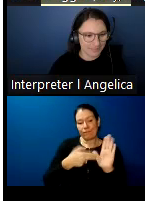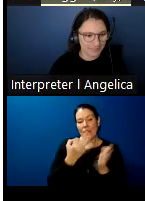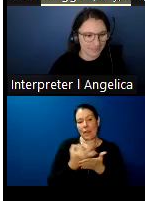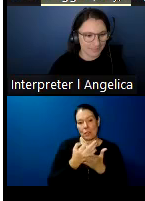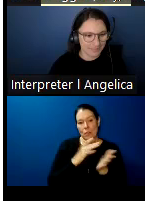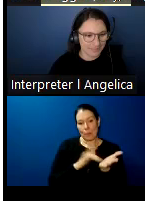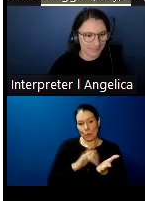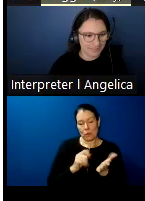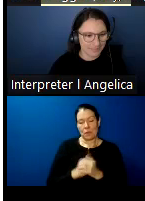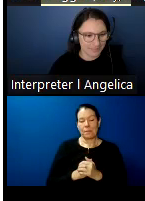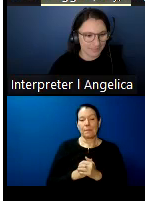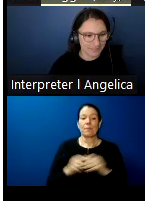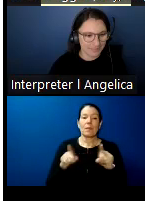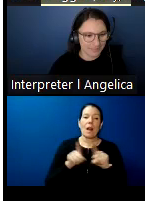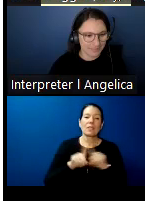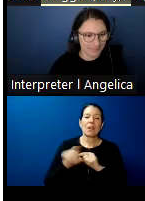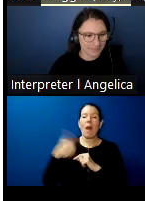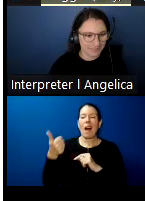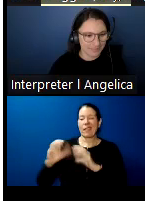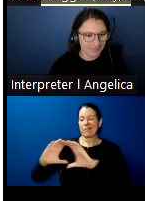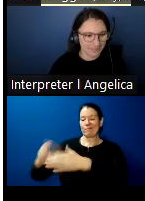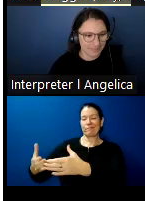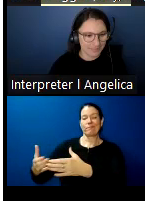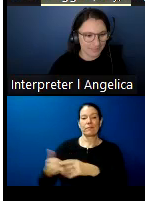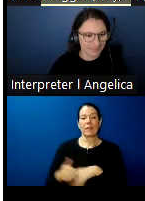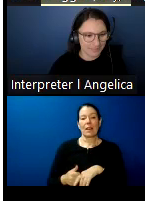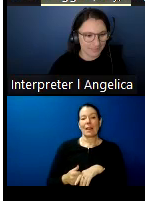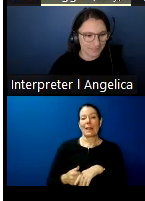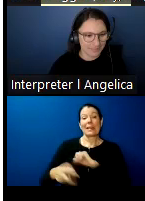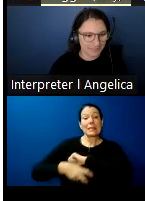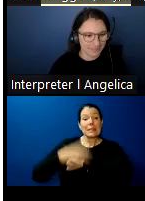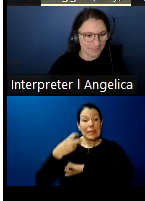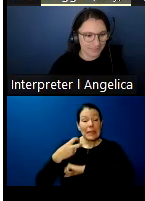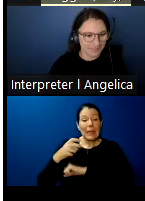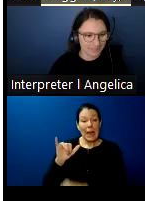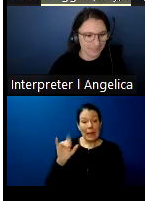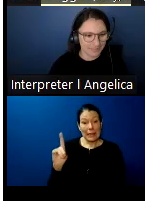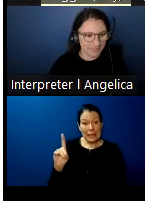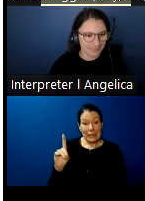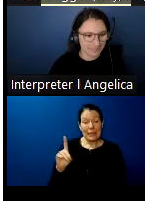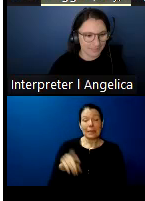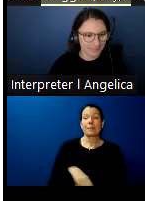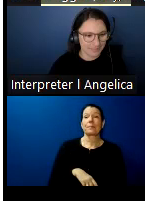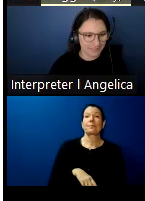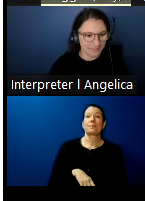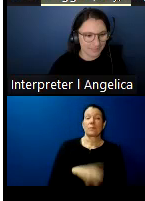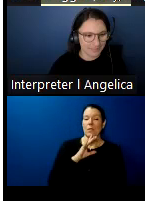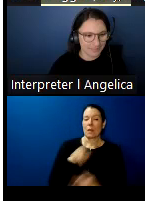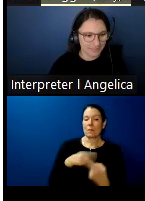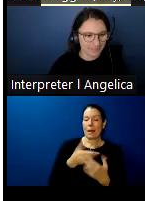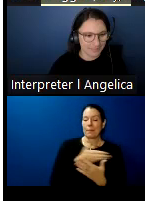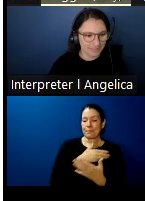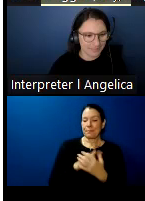of financial abuse that are just kind of in this other category could be stealing the person's identity, which we talked about in that first